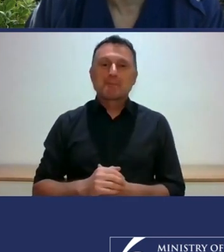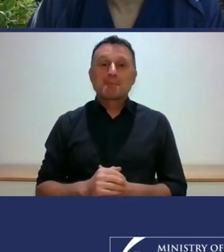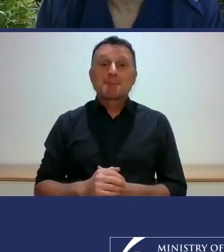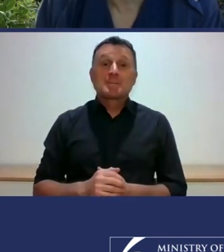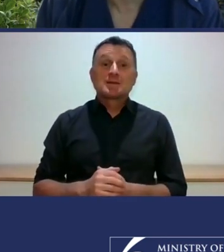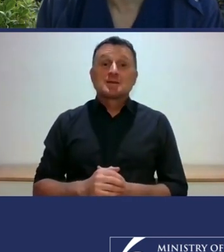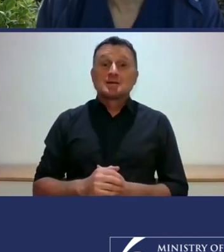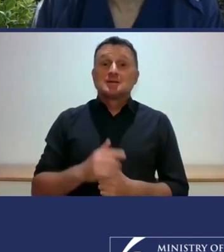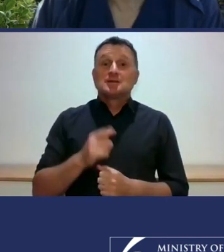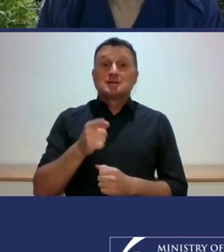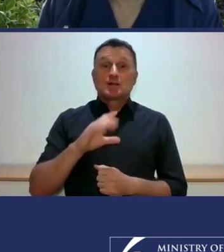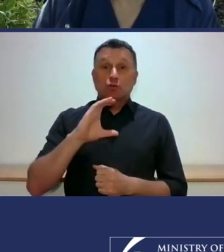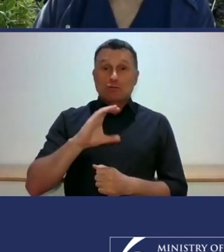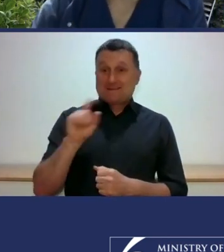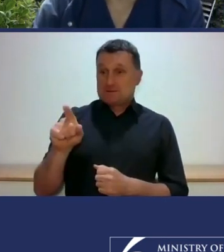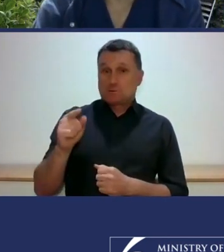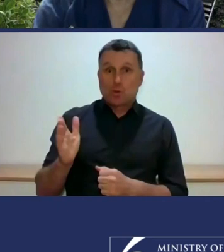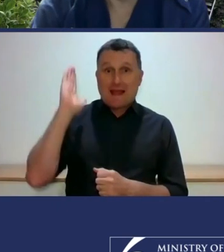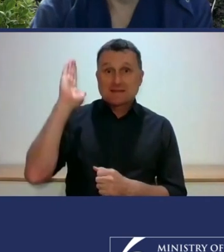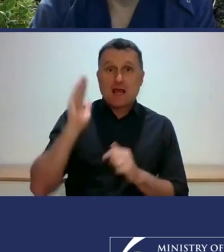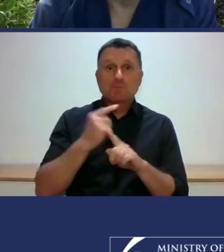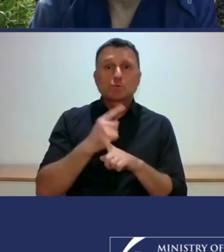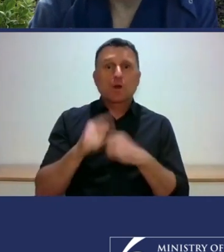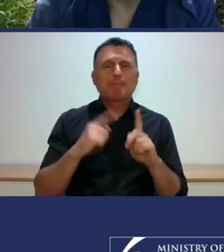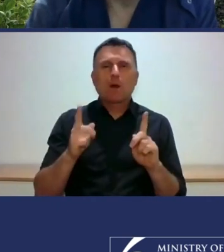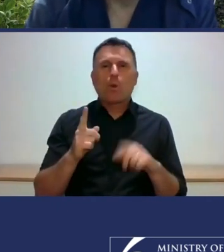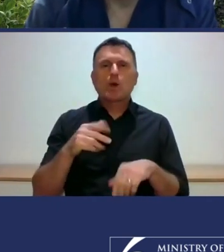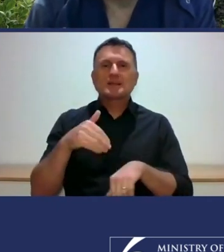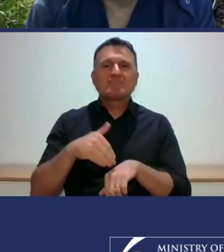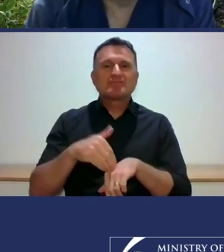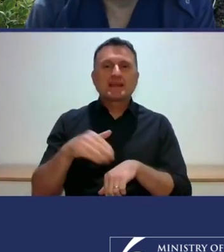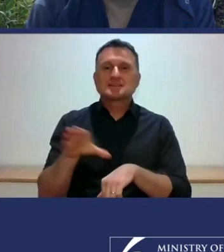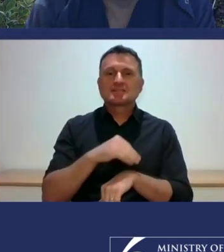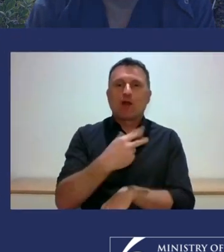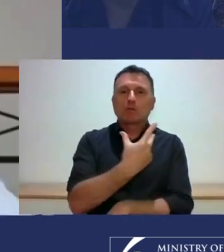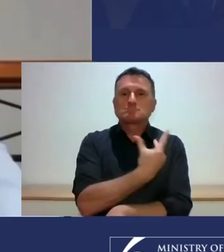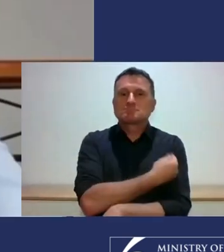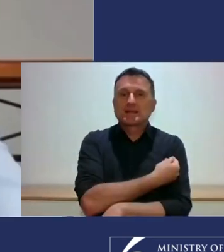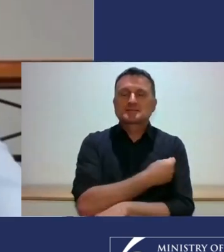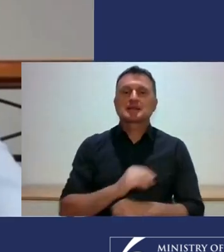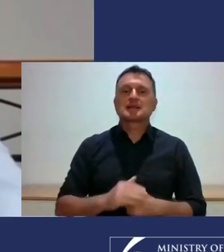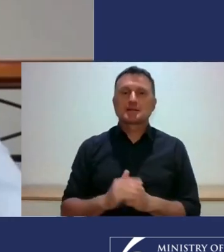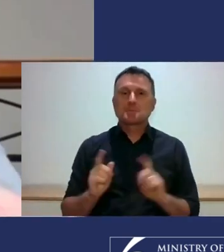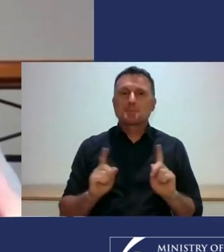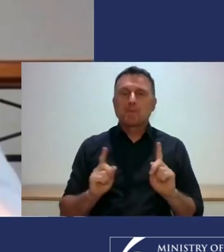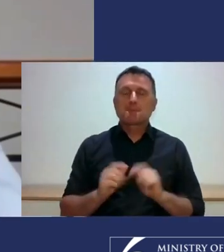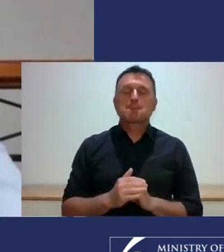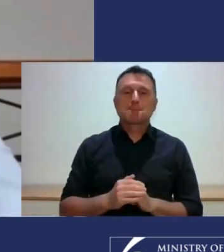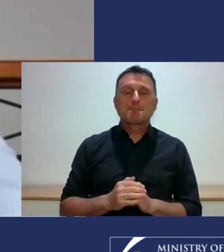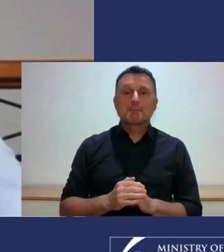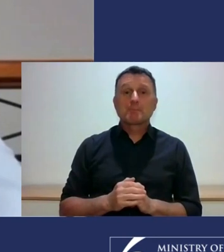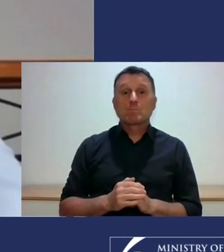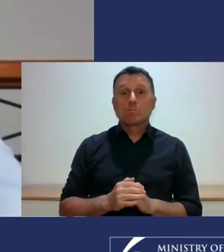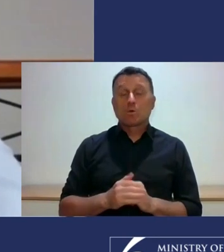there talking about side effects. What are you reckon? So, yeah, and exactly like what Kara said, we haven't seen, and just where we are,